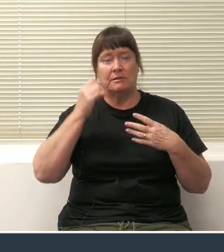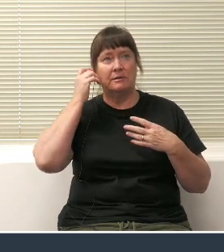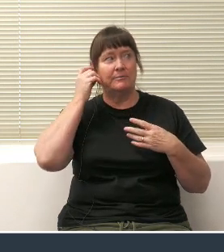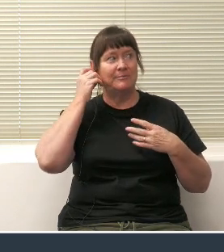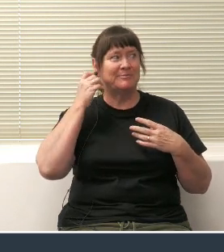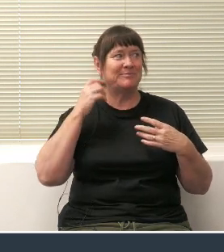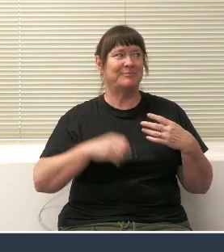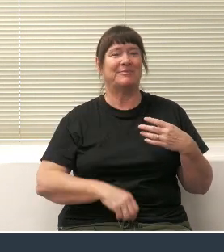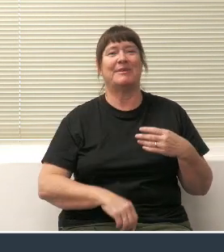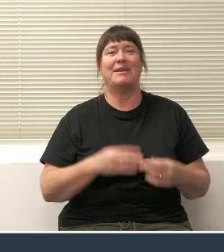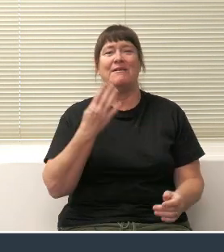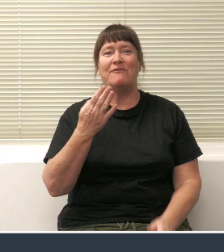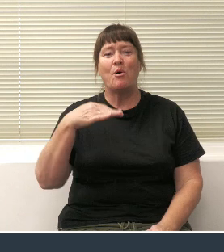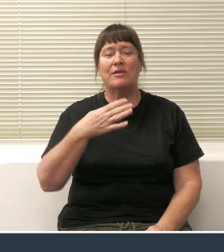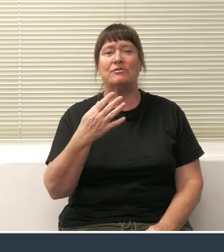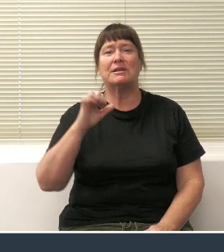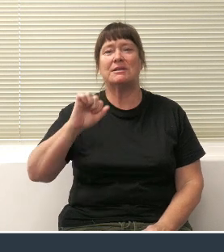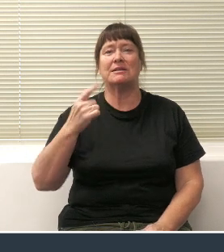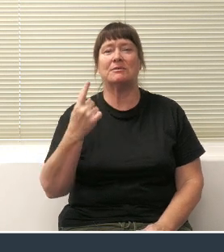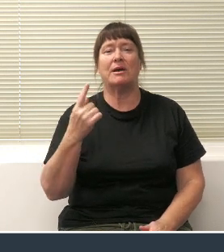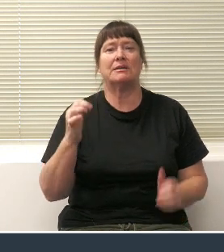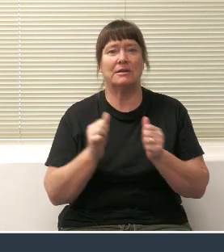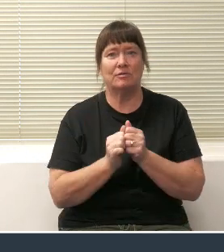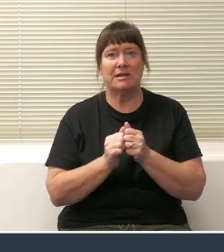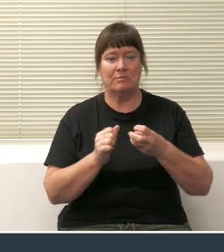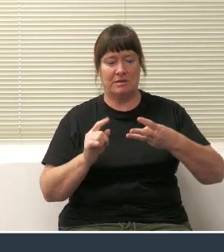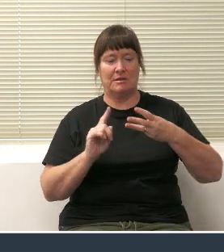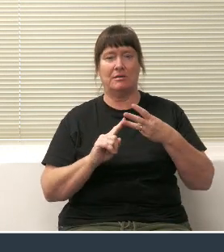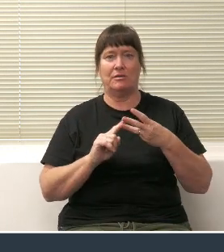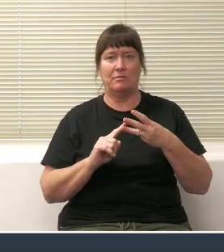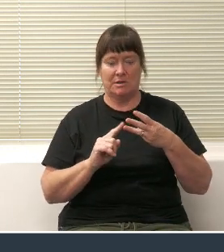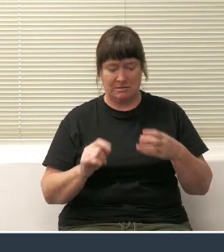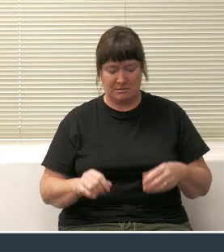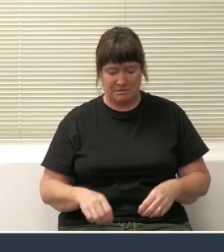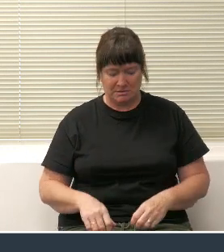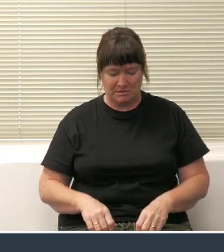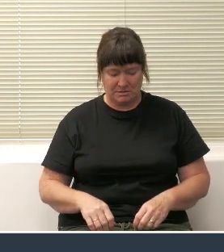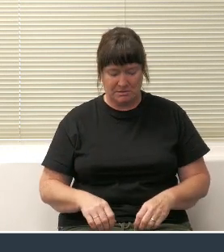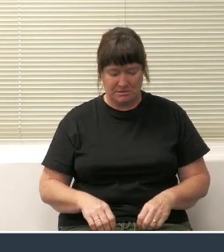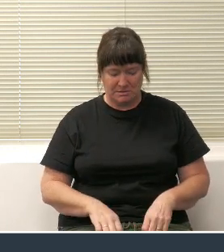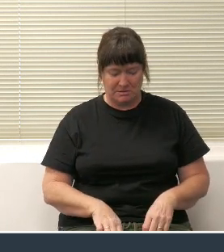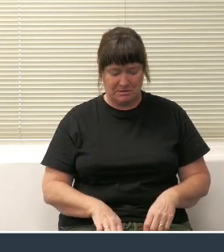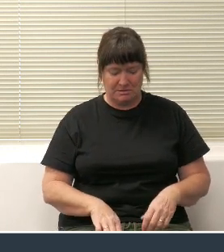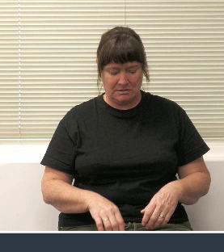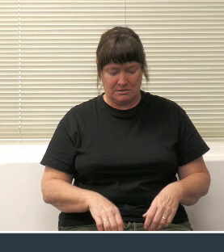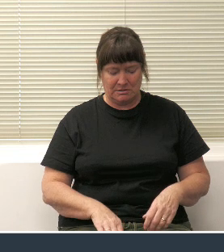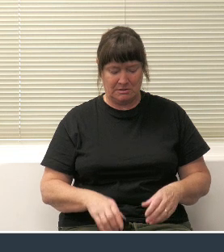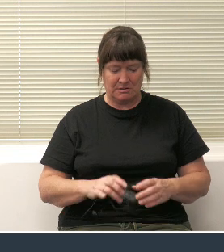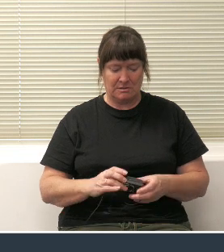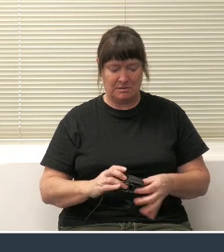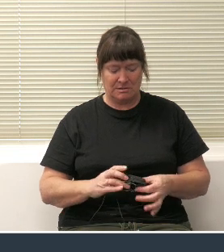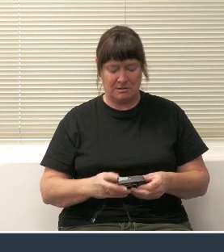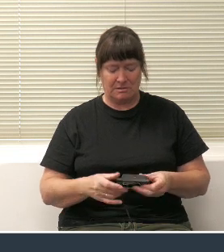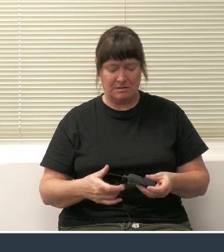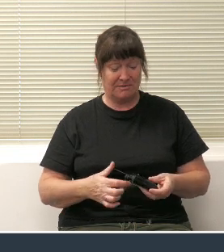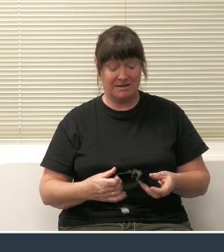the question, 491 agreed with council's preferred option and 111 supported the status quo. So